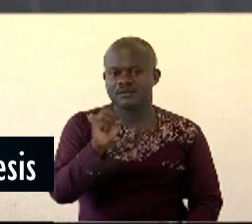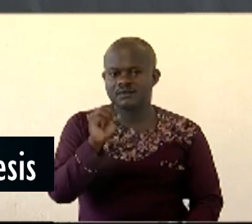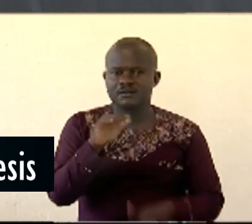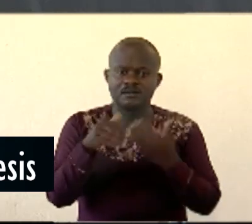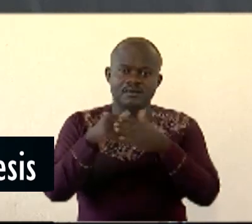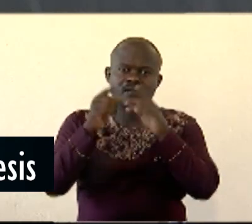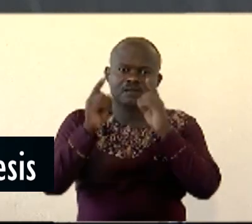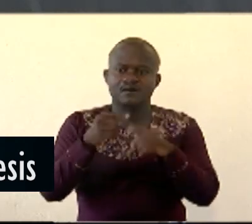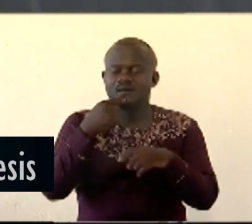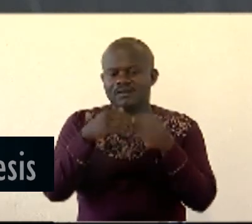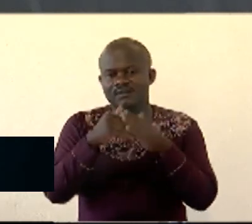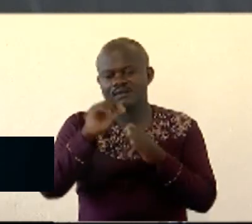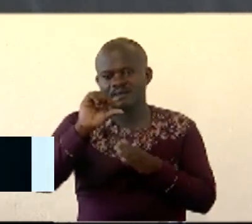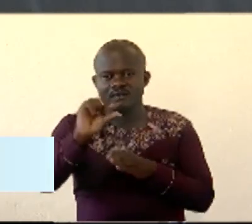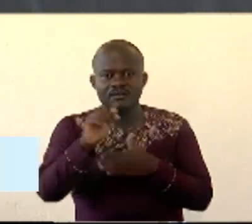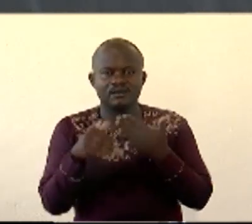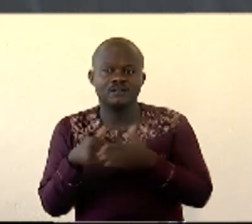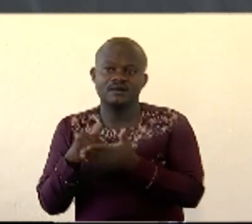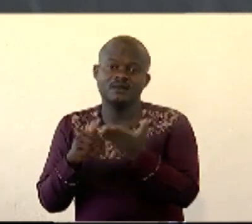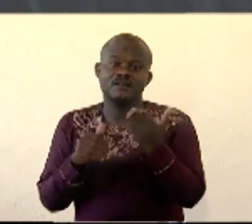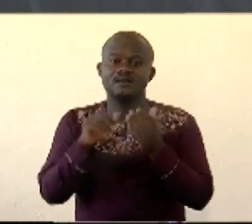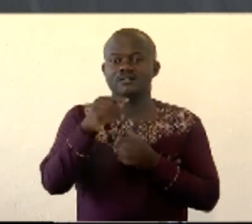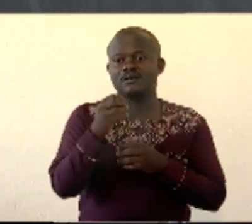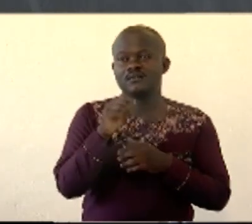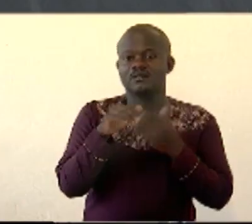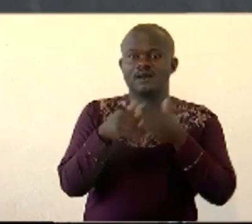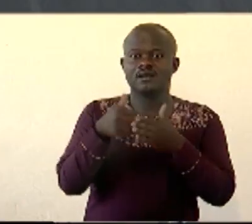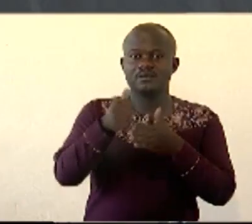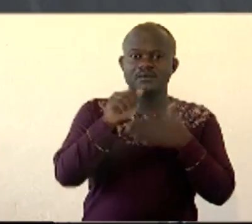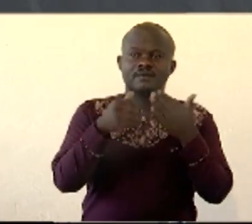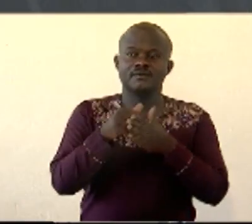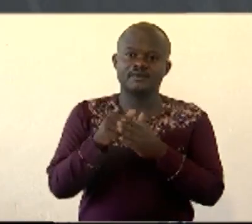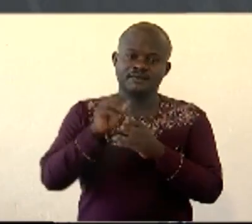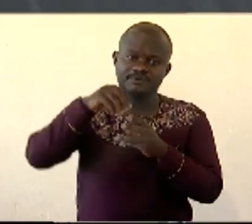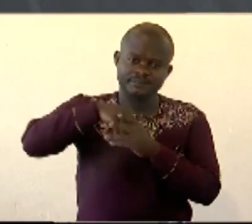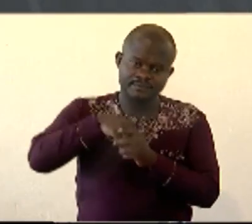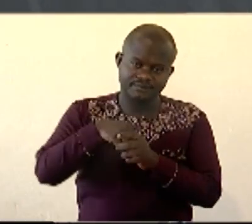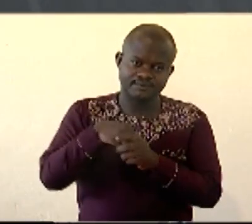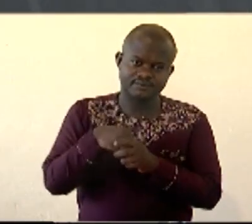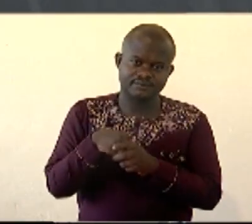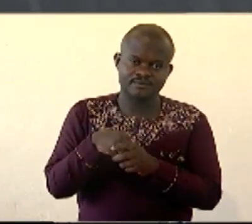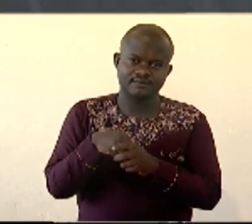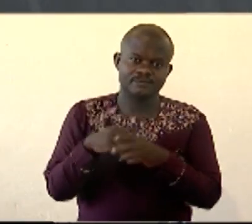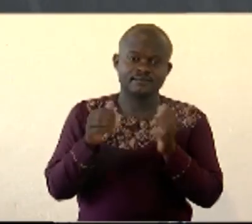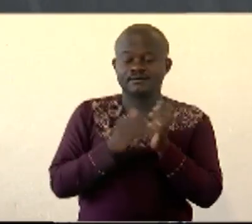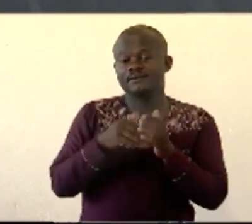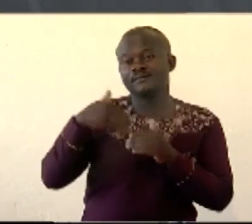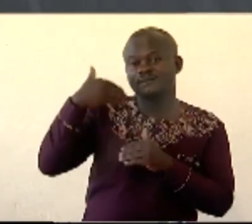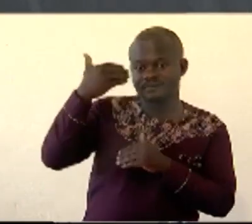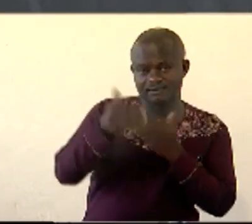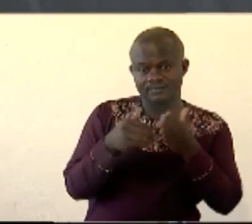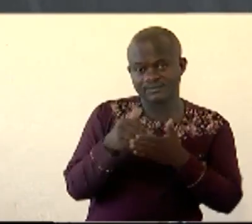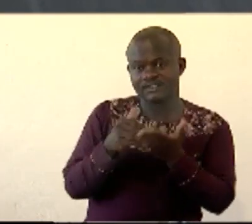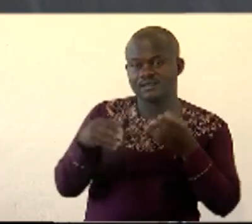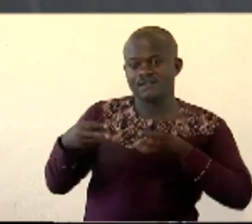which are responsible for catalyzing the reaction of photosynthesis, are going to be denatured or are going to be destroyed. And eventually, in that